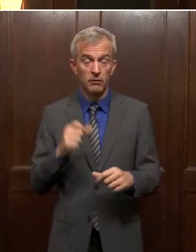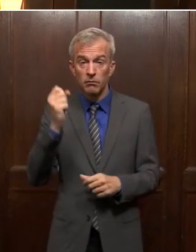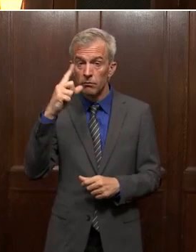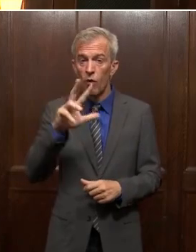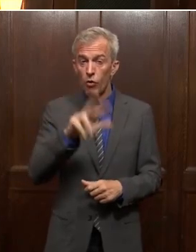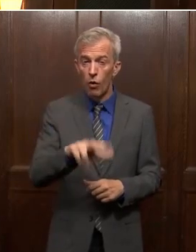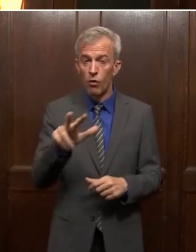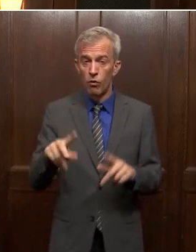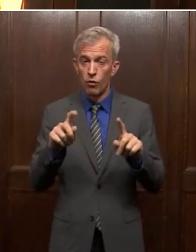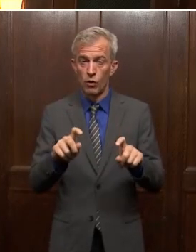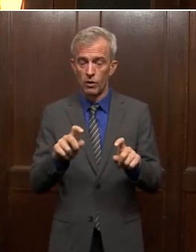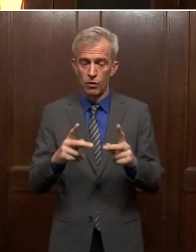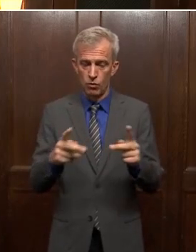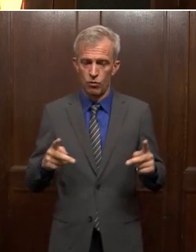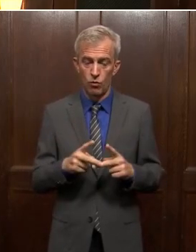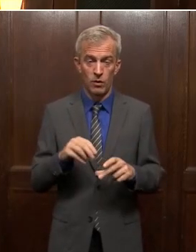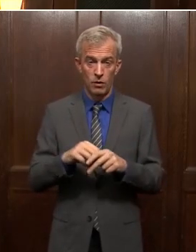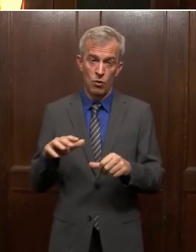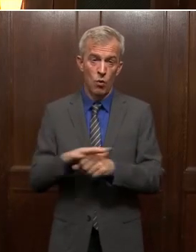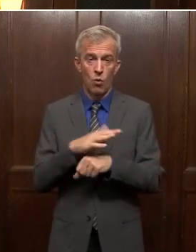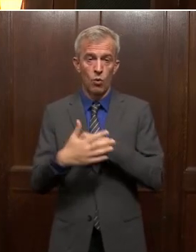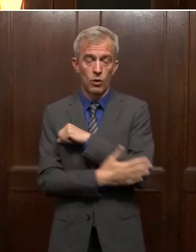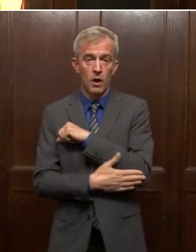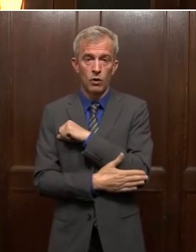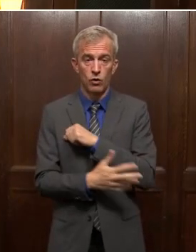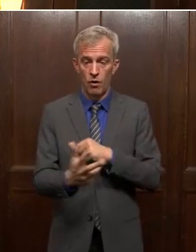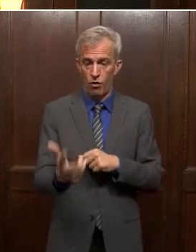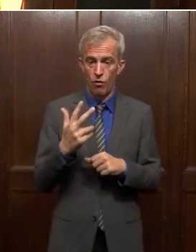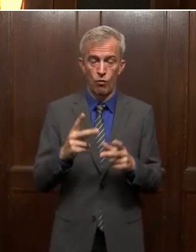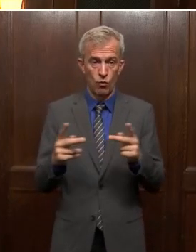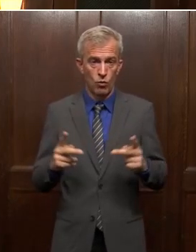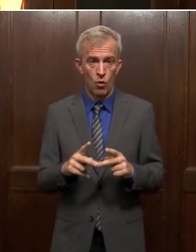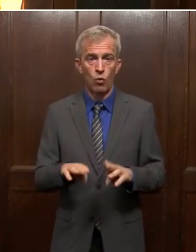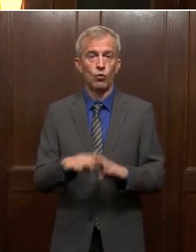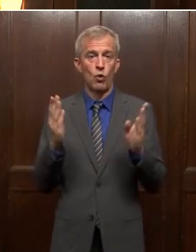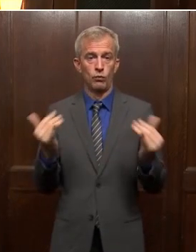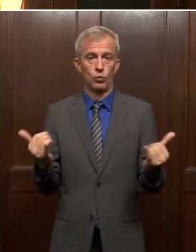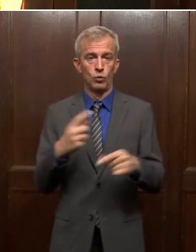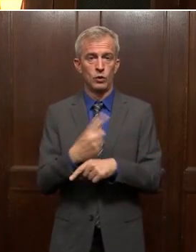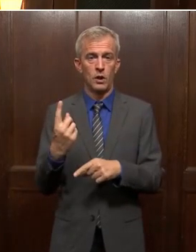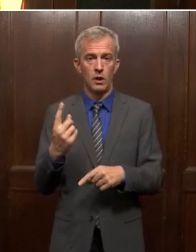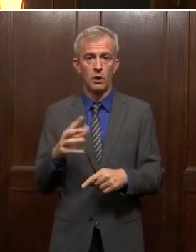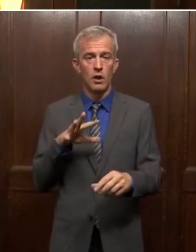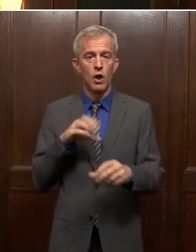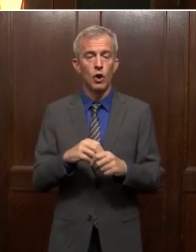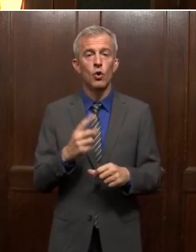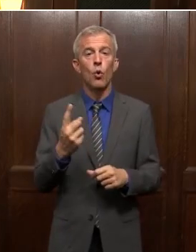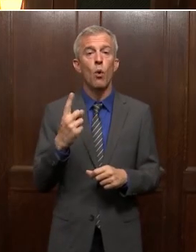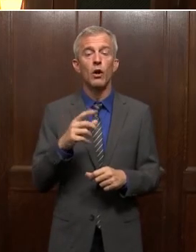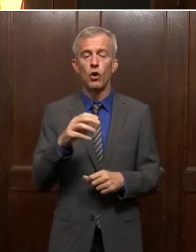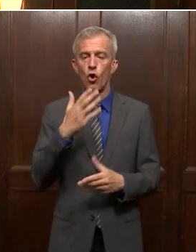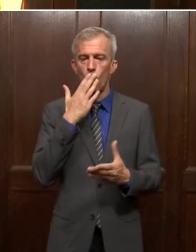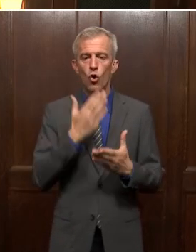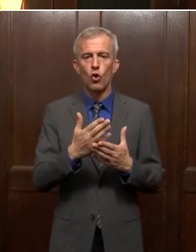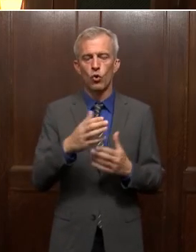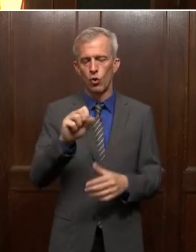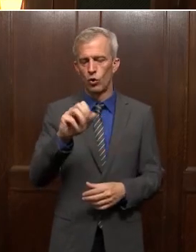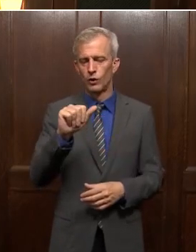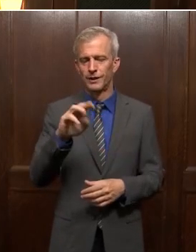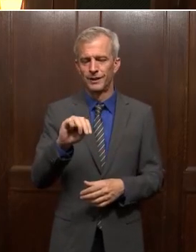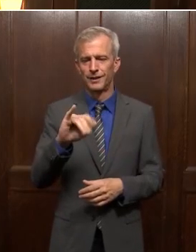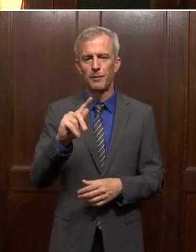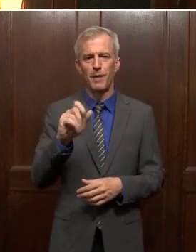testing locations across the county. Three locations open today, including one at the Good Samaritan Hospital where I was born in